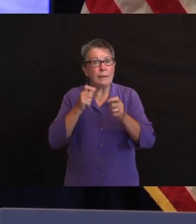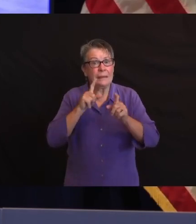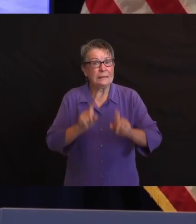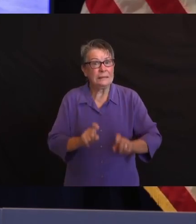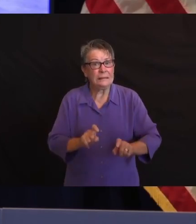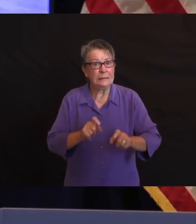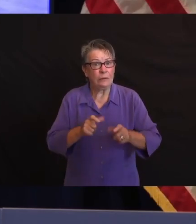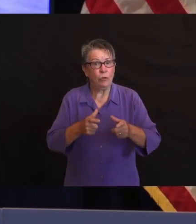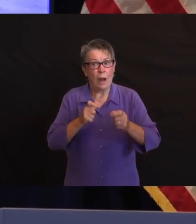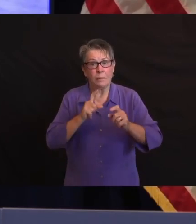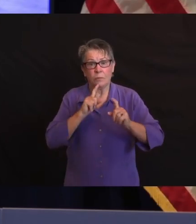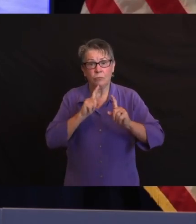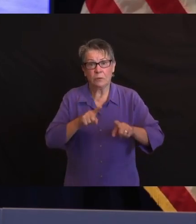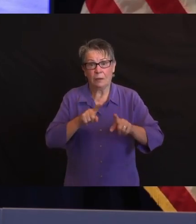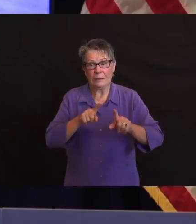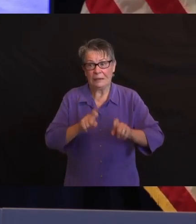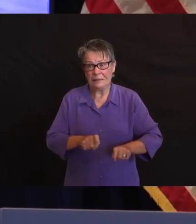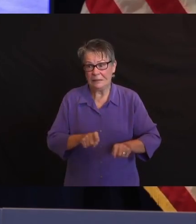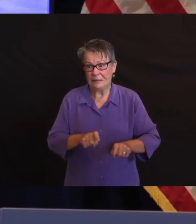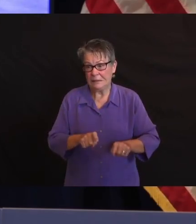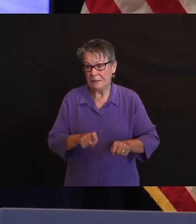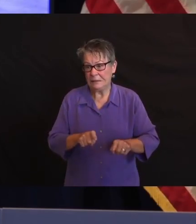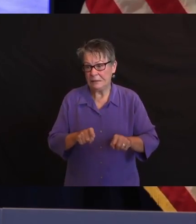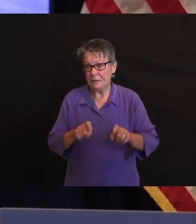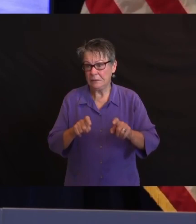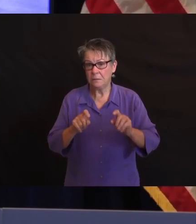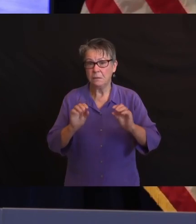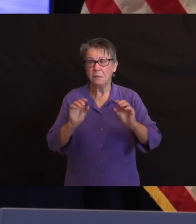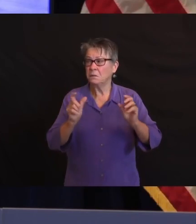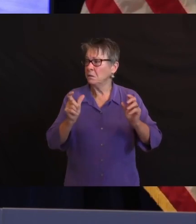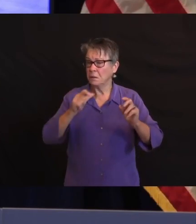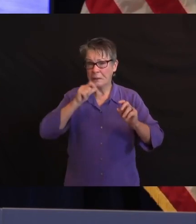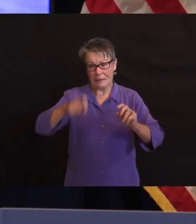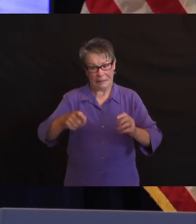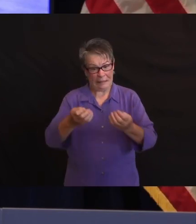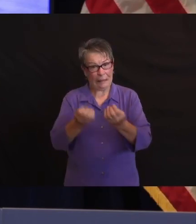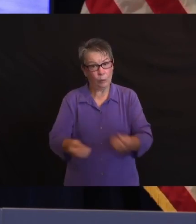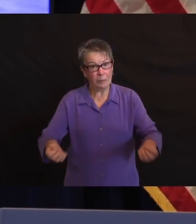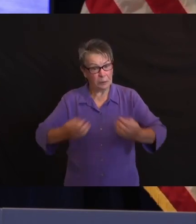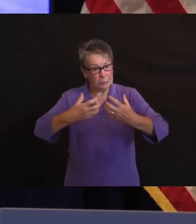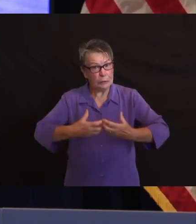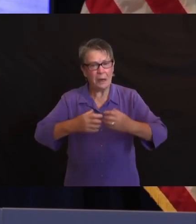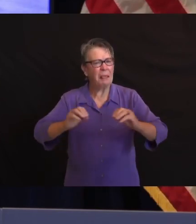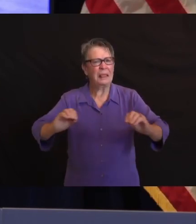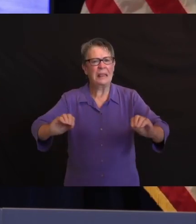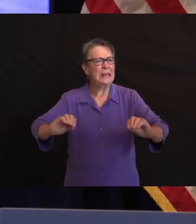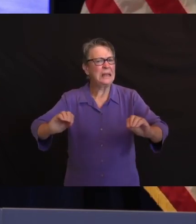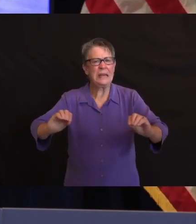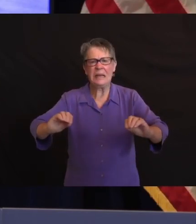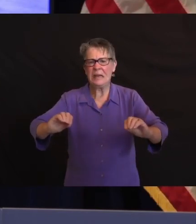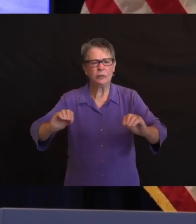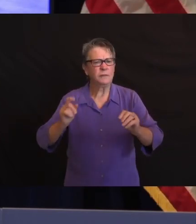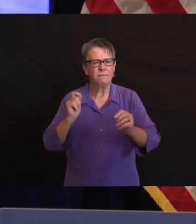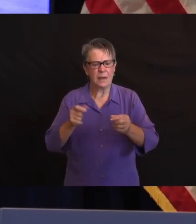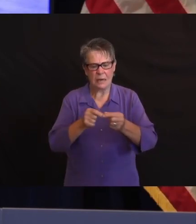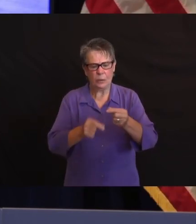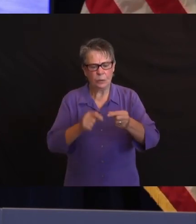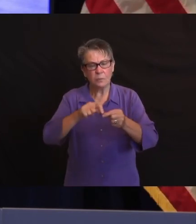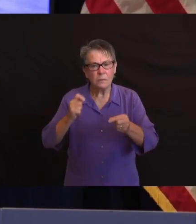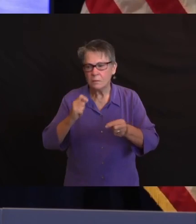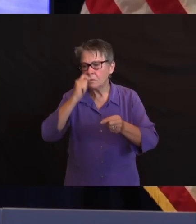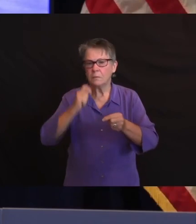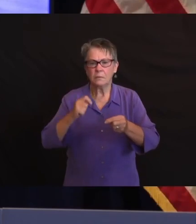is collected via a nasal swab and run on a card that uses what they call lateral flow